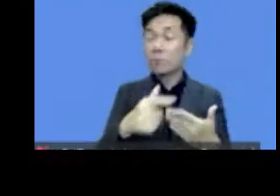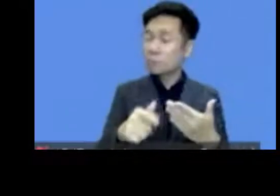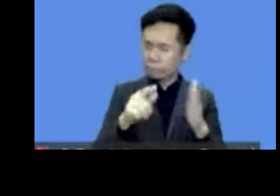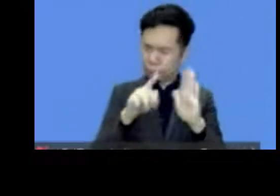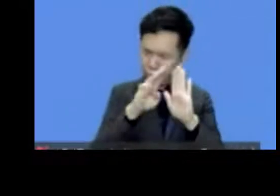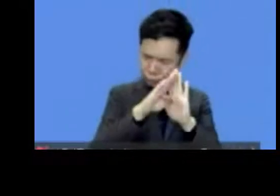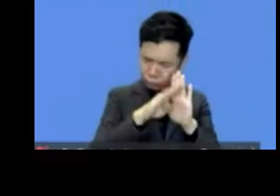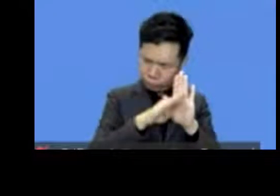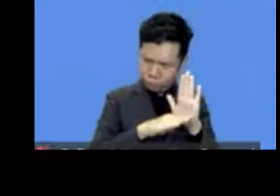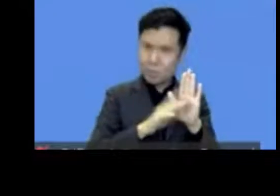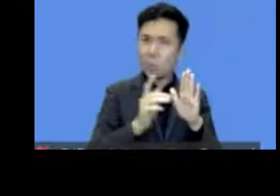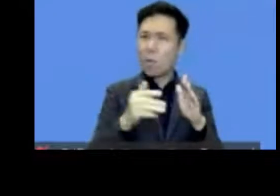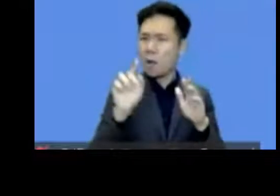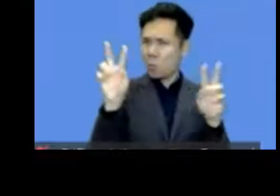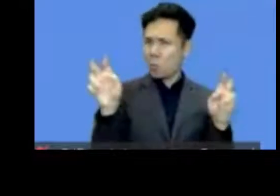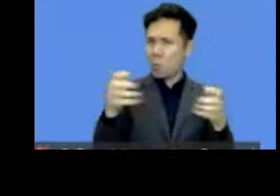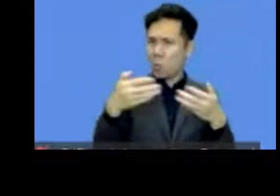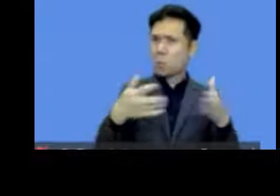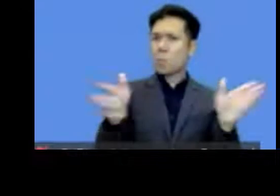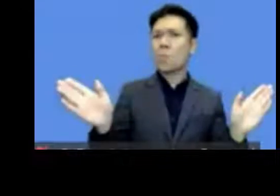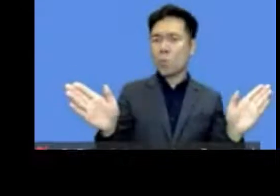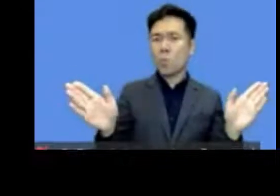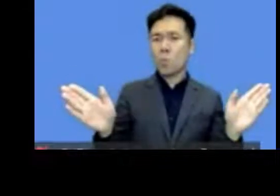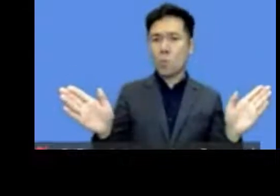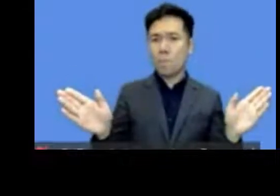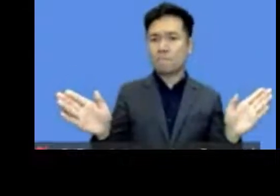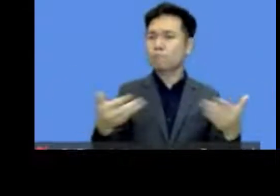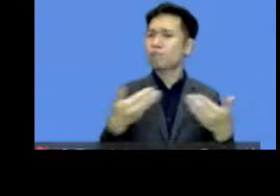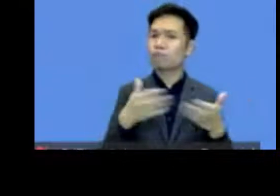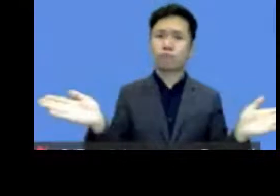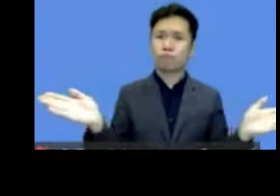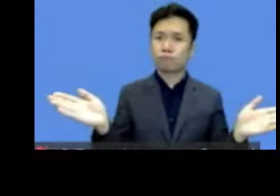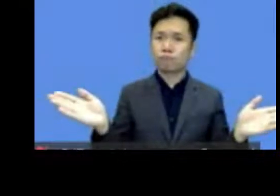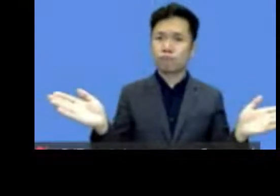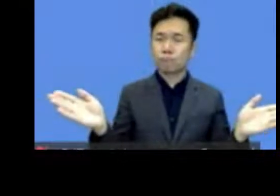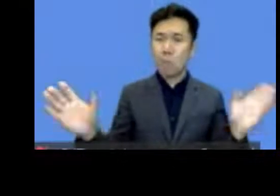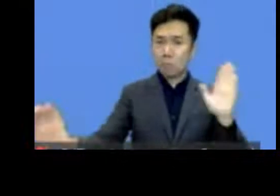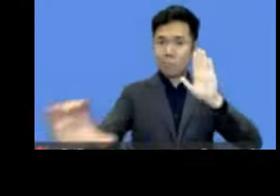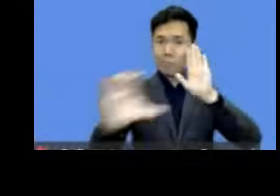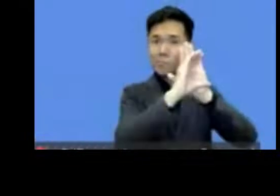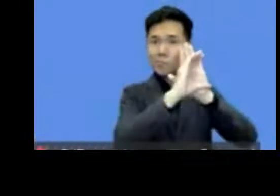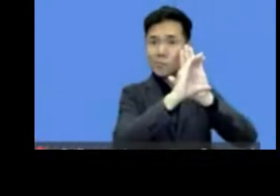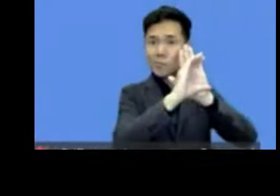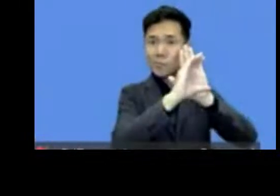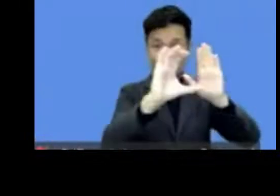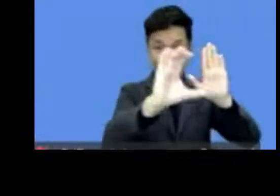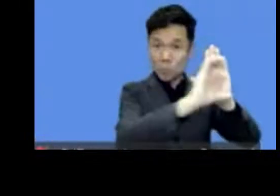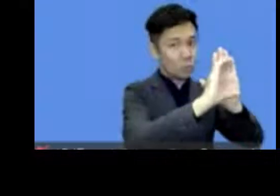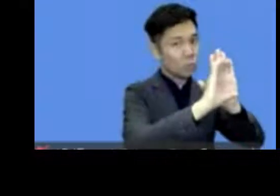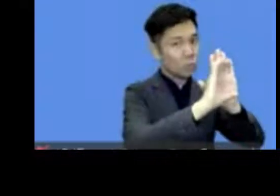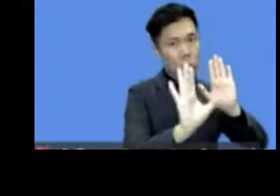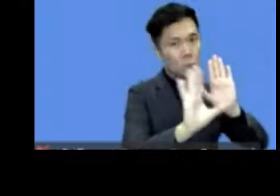international open, non-proprietary standard, which is